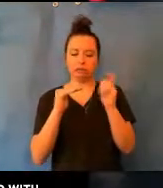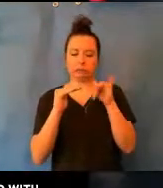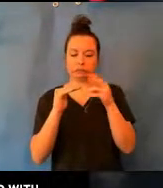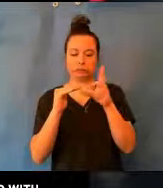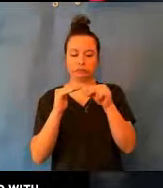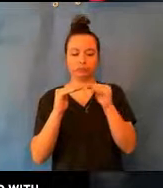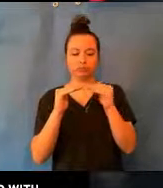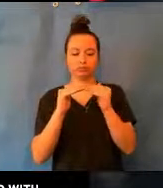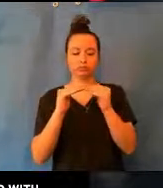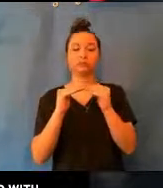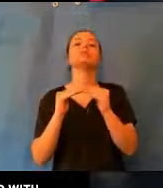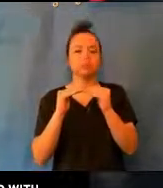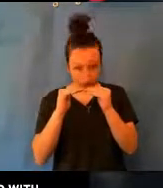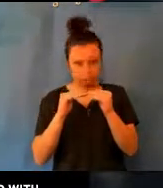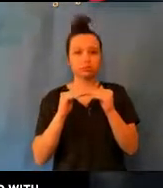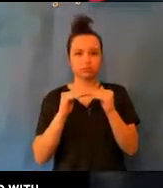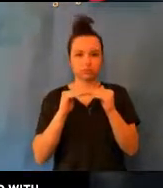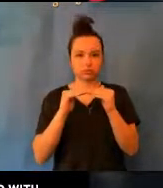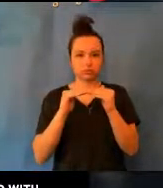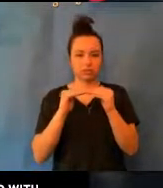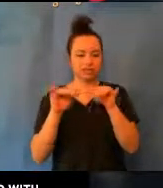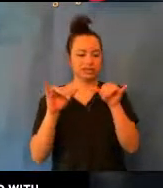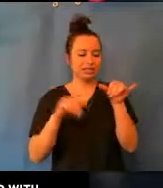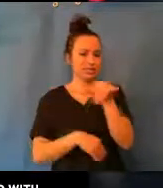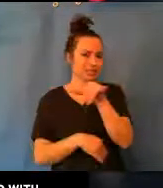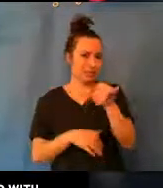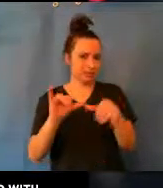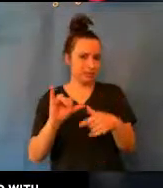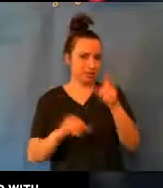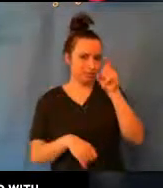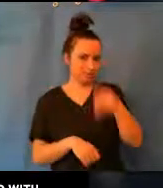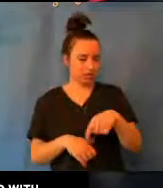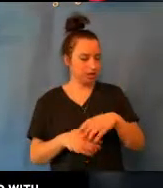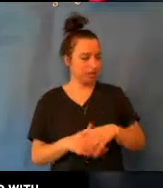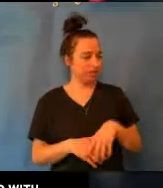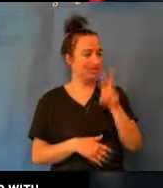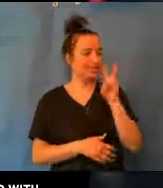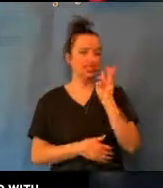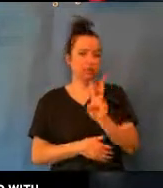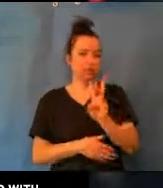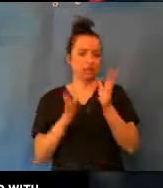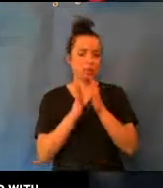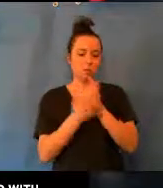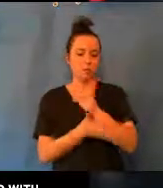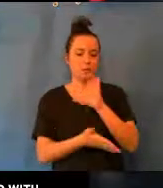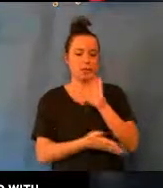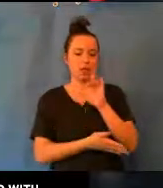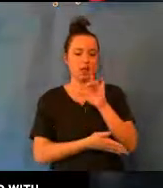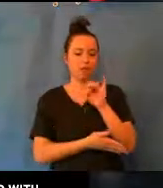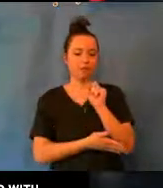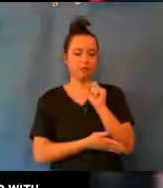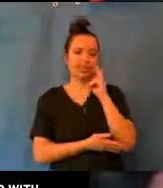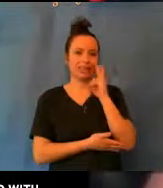overlapping and that they're all the same size. So 6 small paper clips tall. Let's try